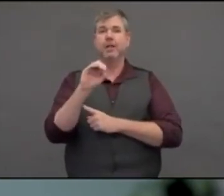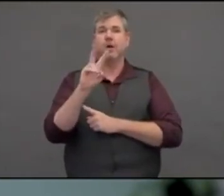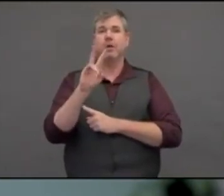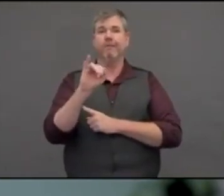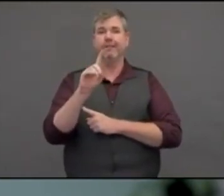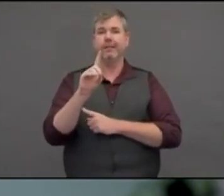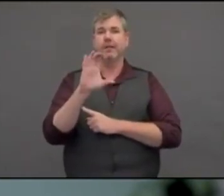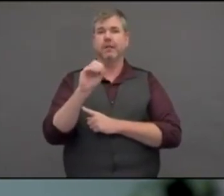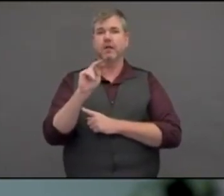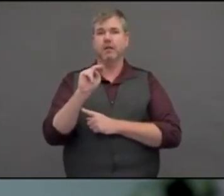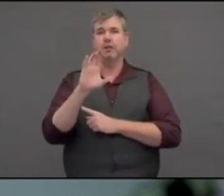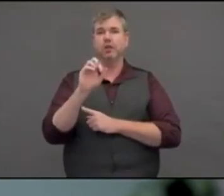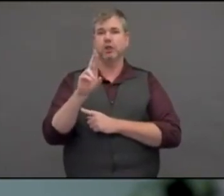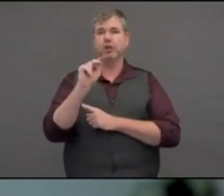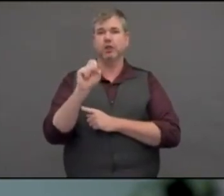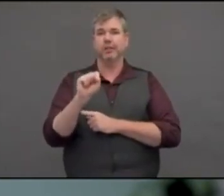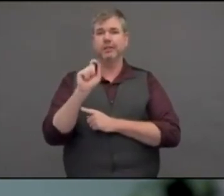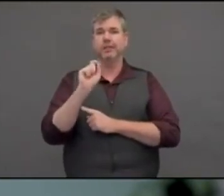scccovidconcerns.org. It's